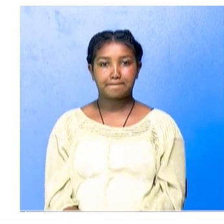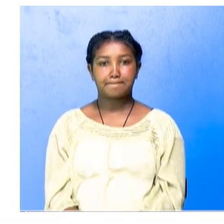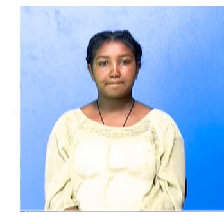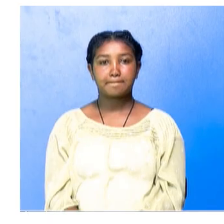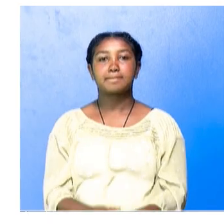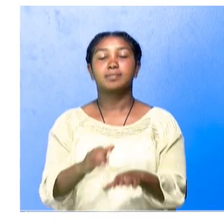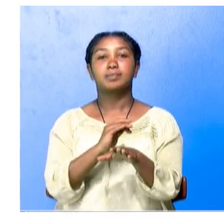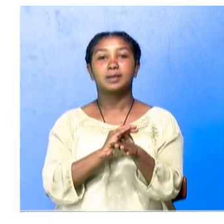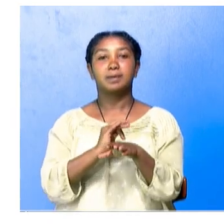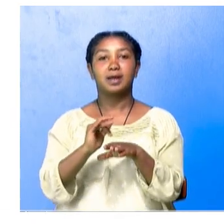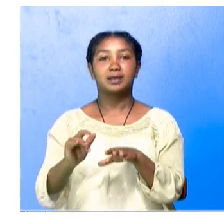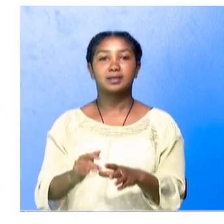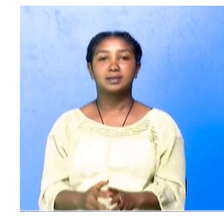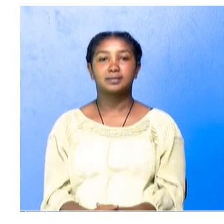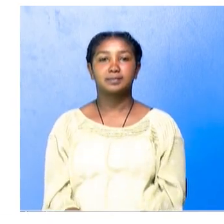blank